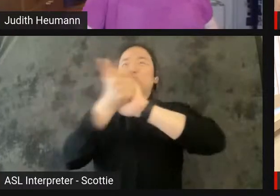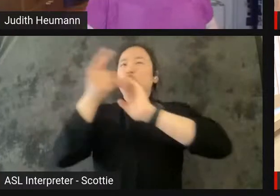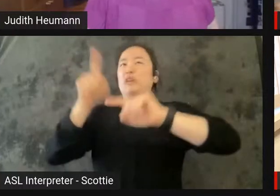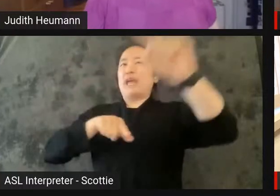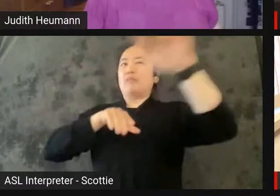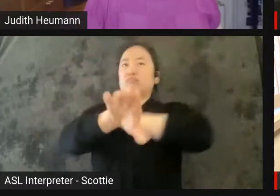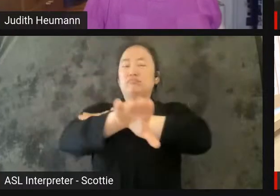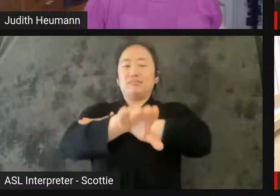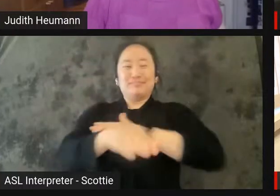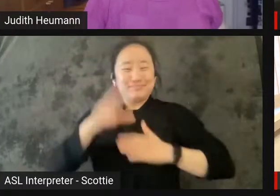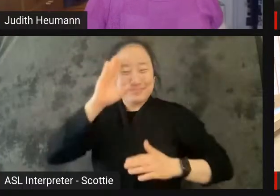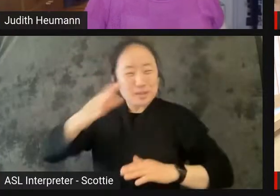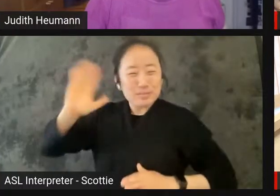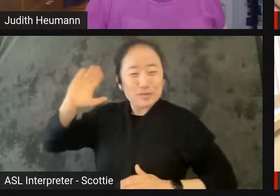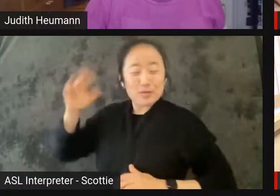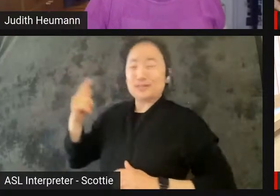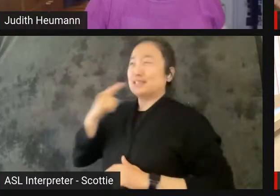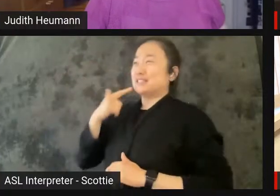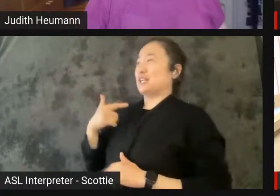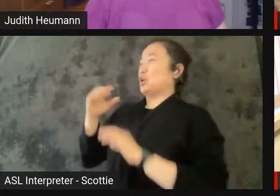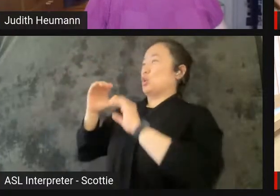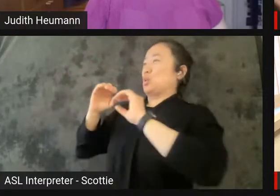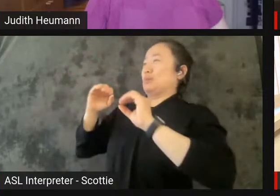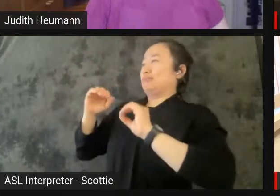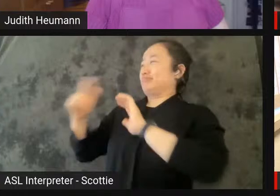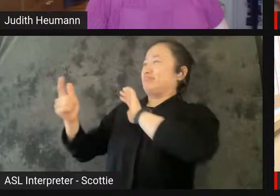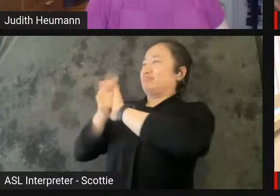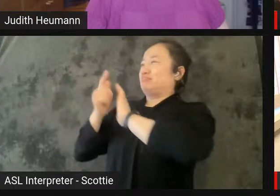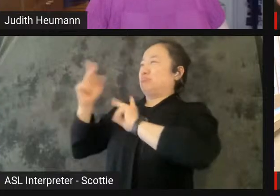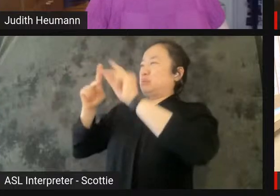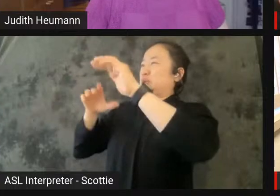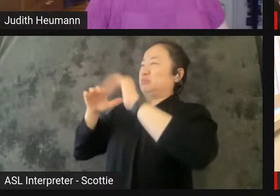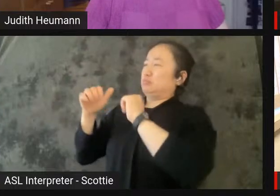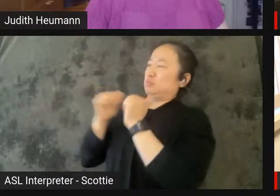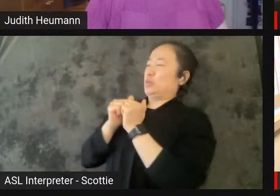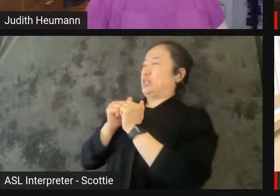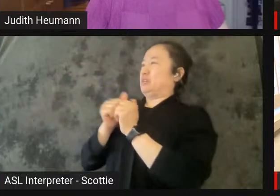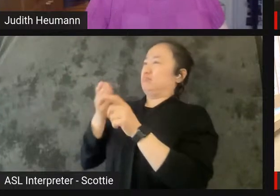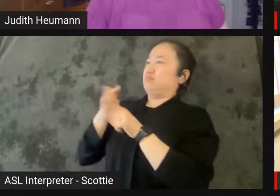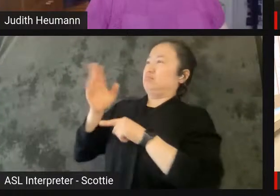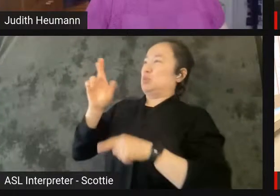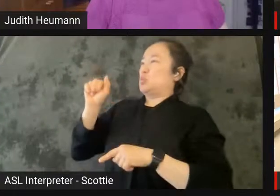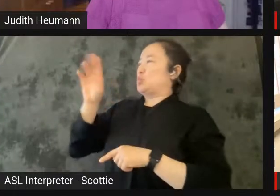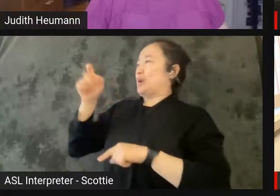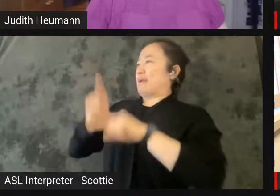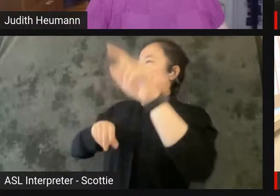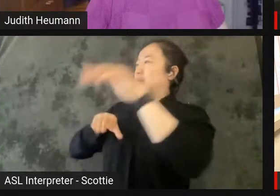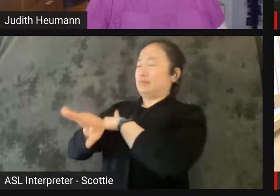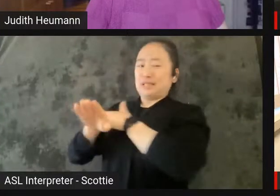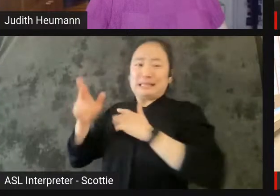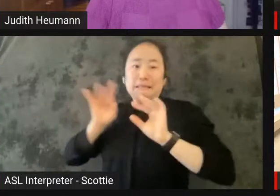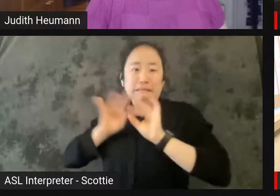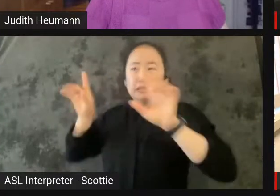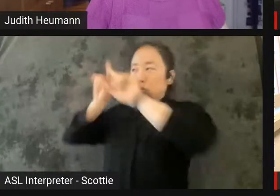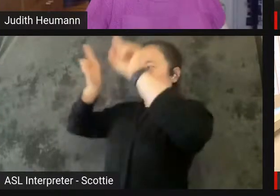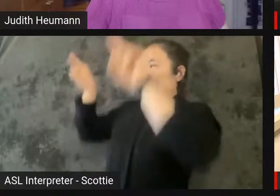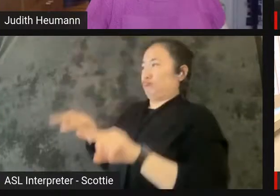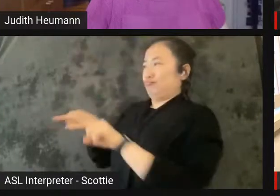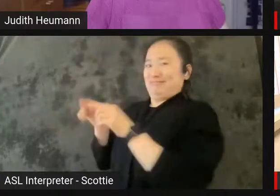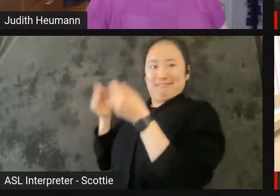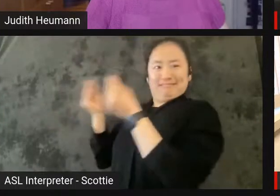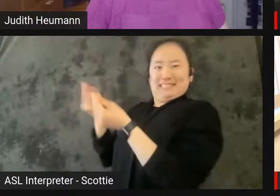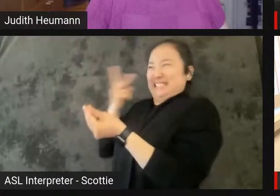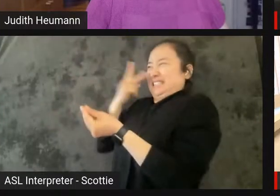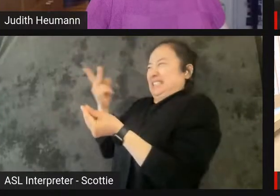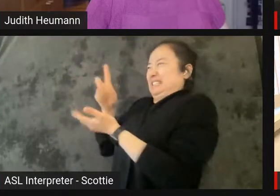certain race, or that is very clear, blatant discrimination. But with people with disabilities, it was just